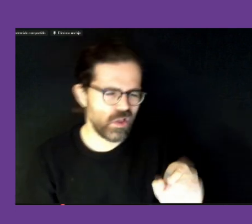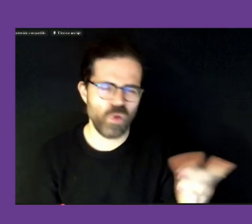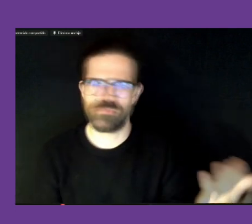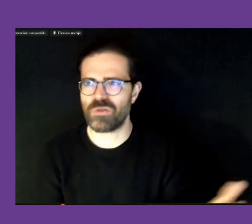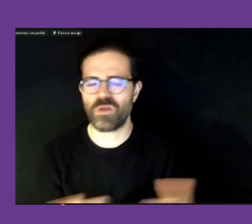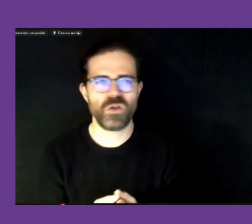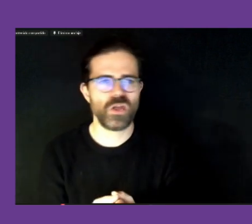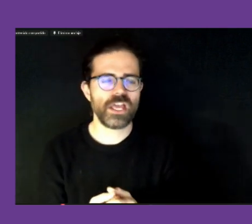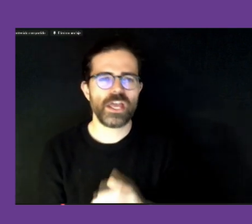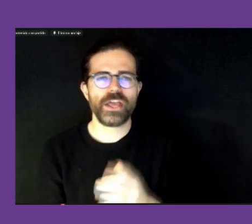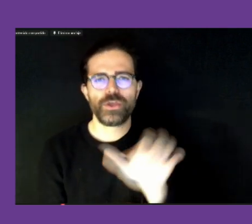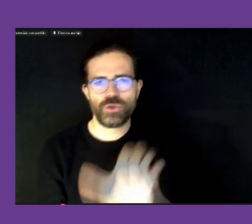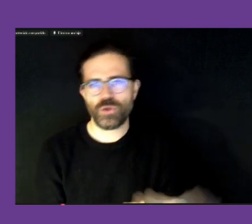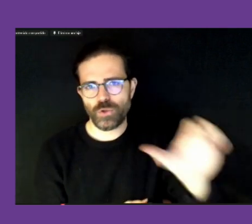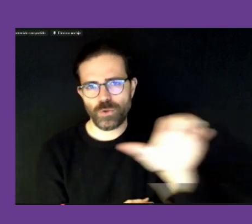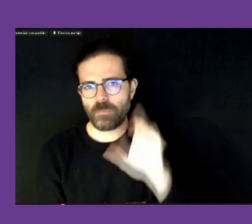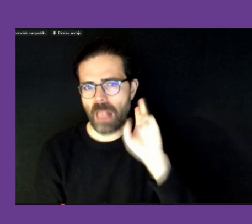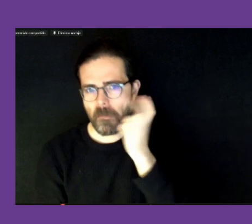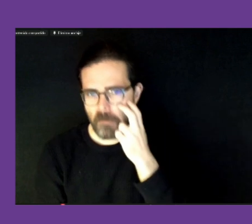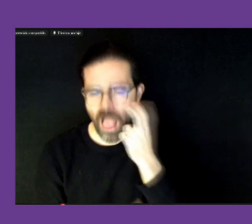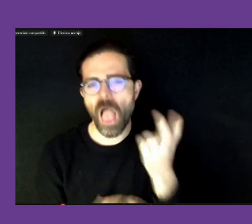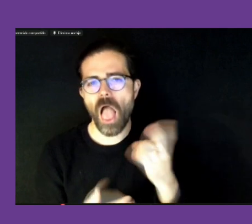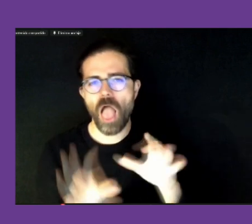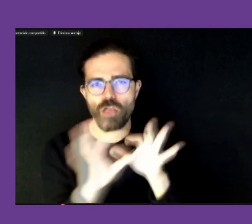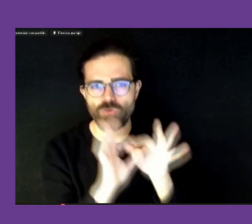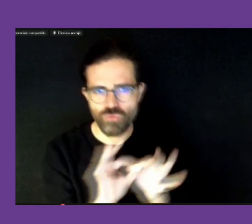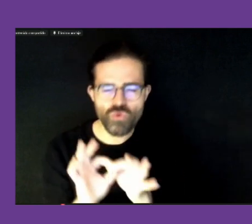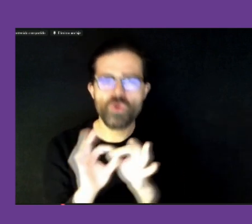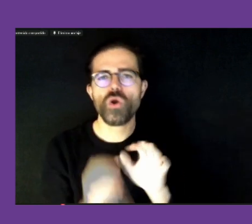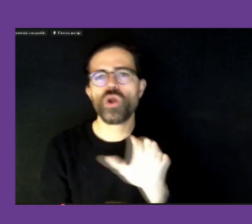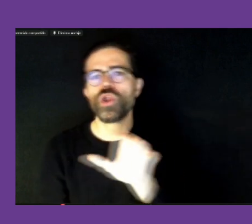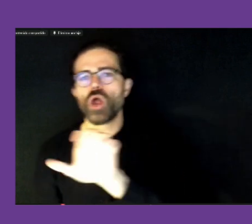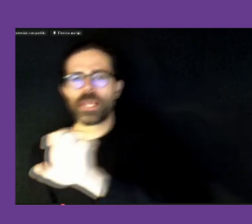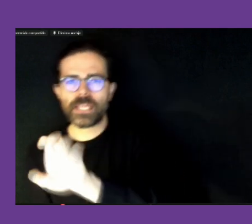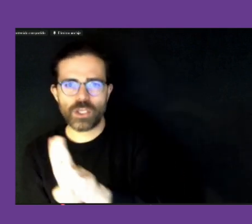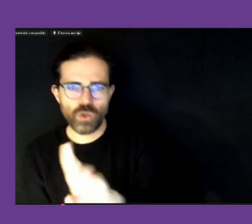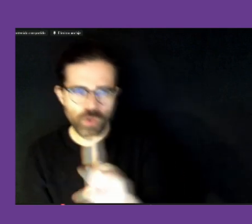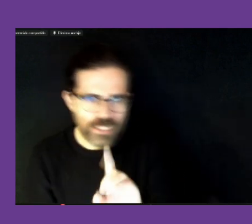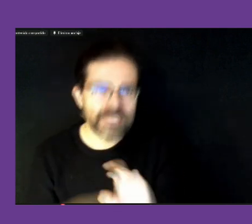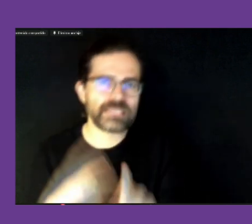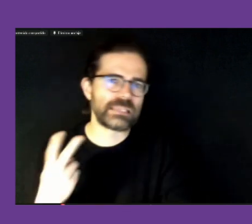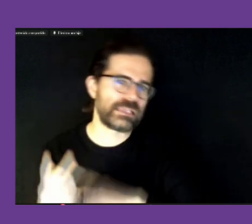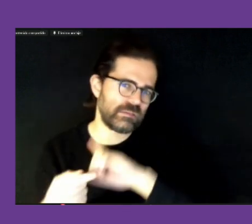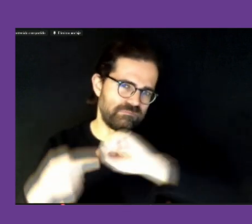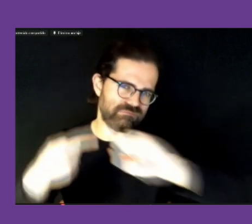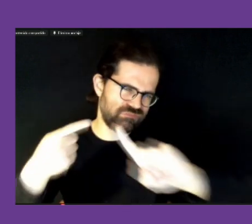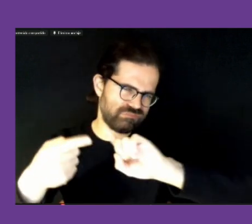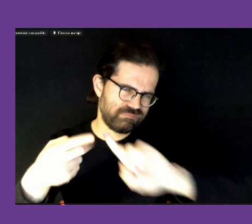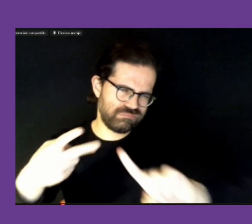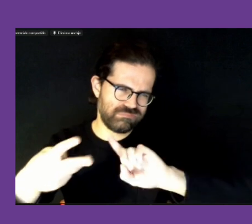Blind Union, the European Union of the Deaf, Autism Europe, Inclusion Europe on people with intellectual disabilities, and also